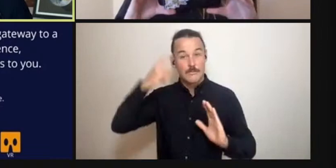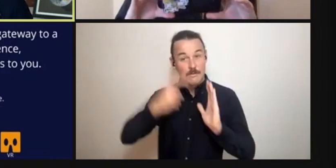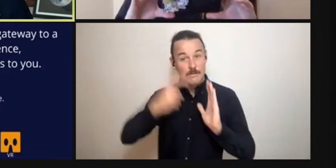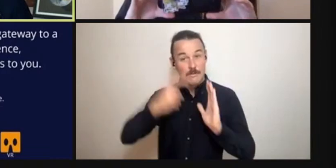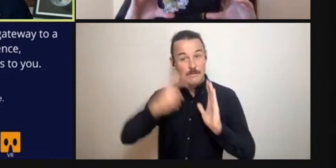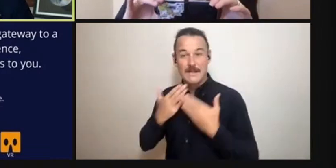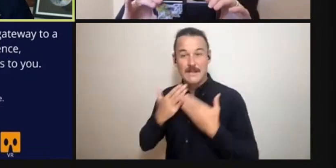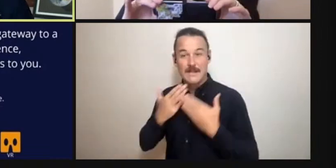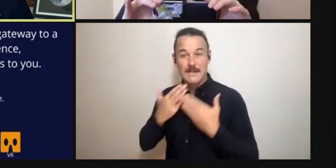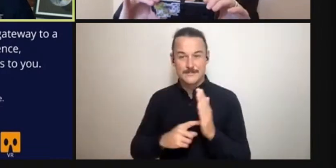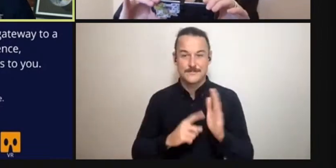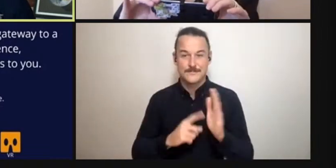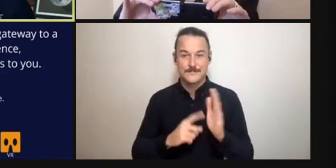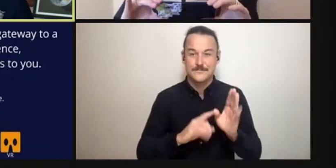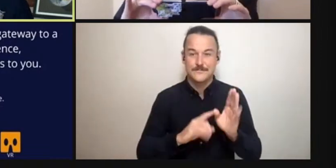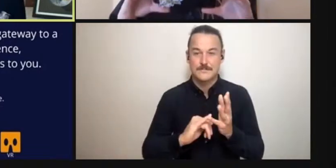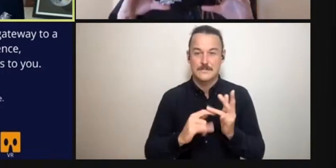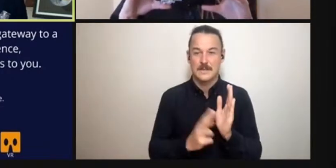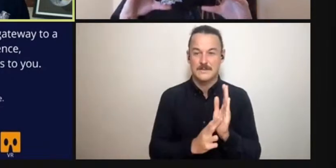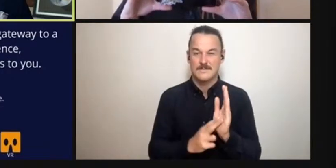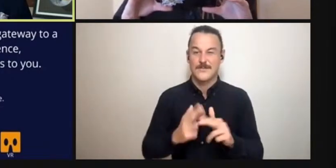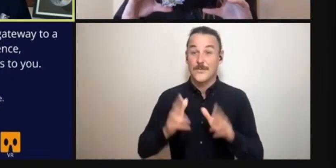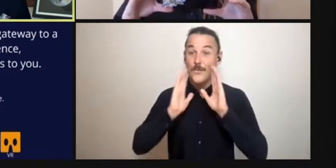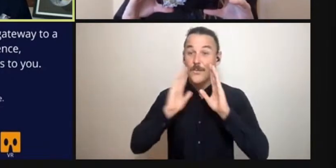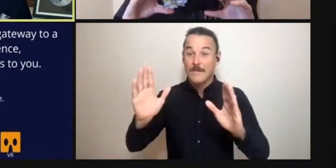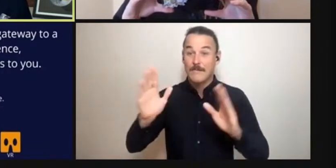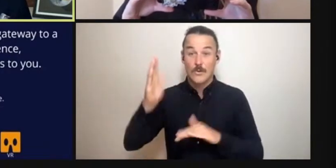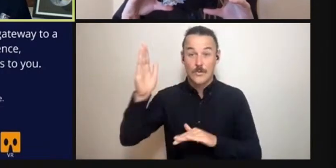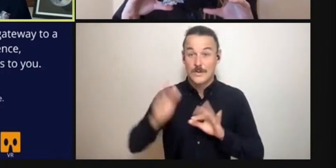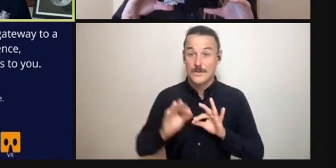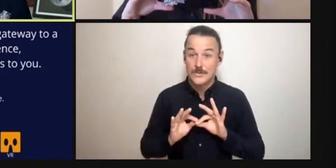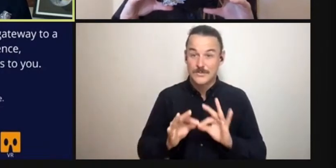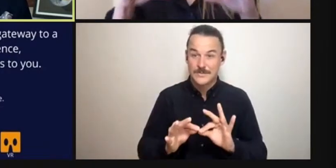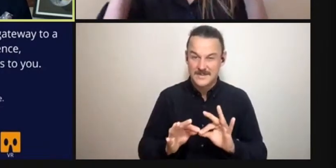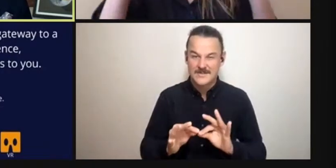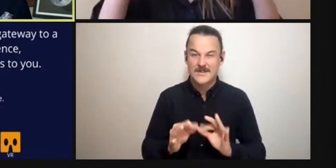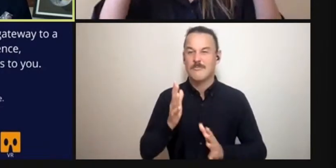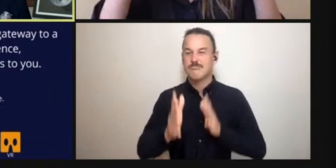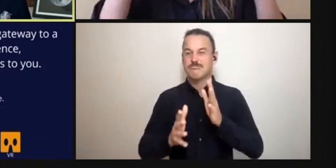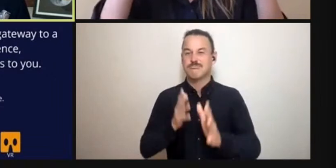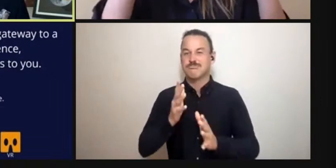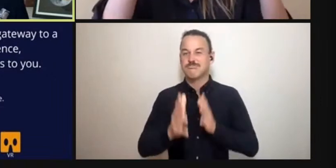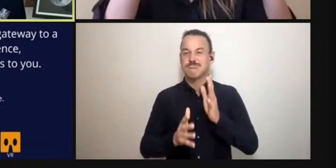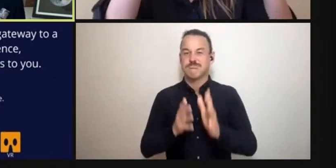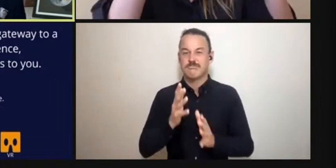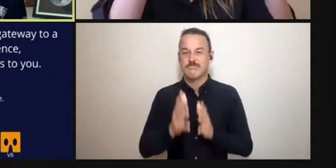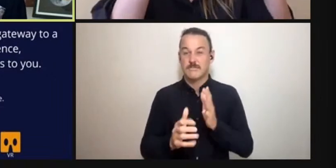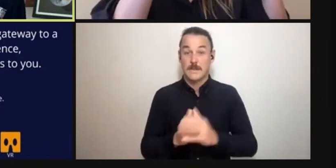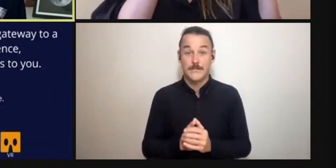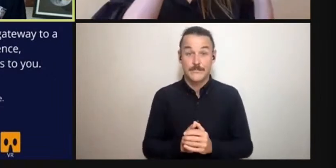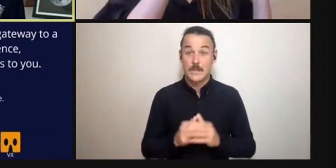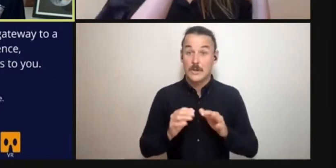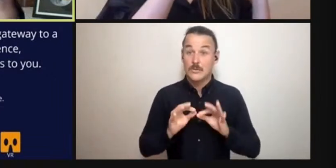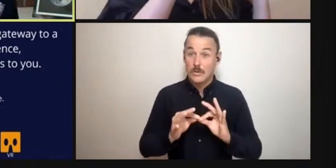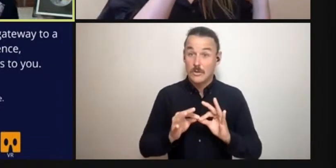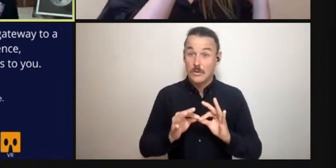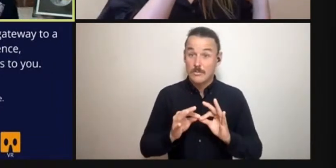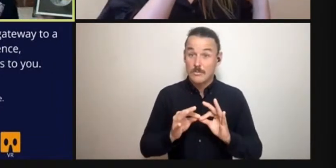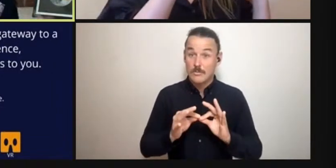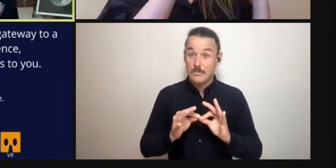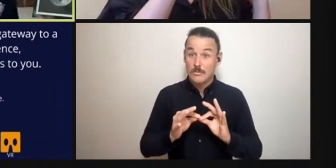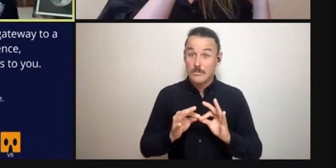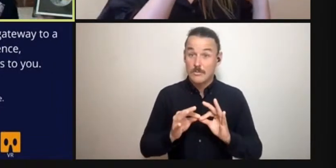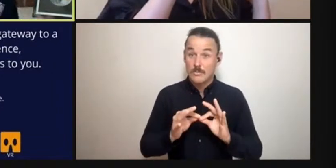the wonderful outline interpreting going on. This is a key part of SciVR that it is for